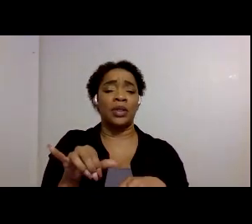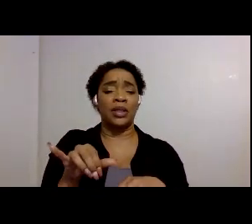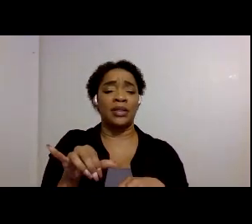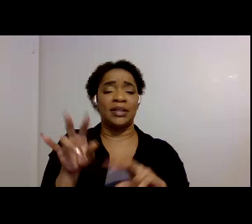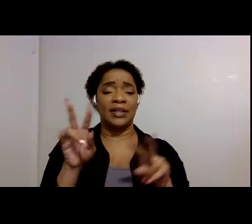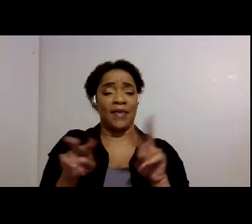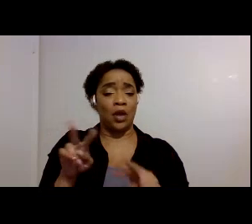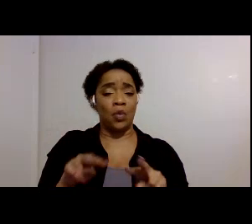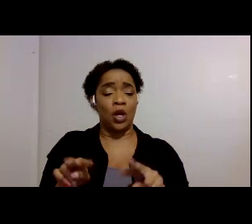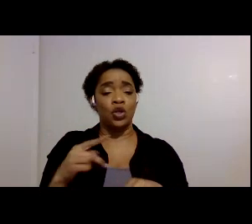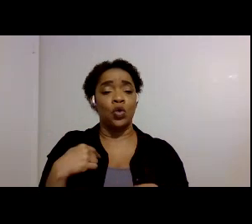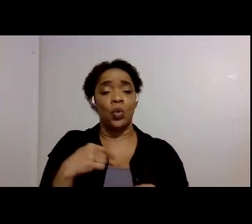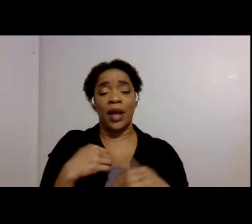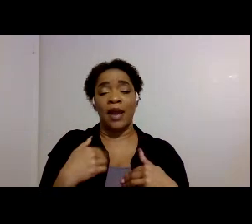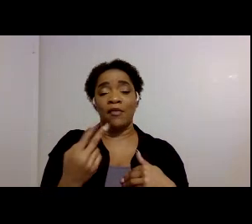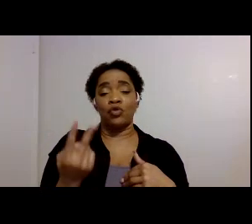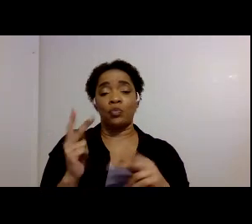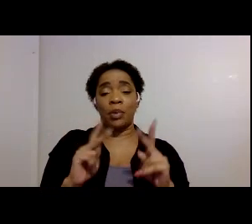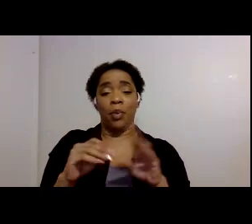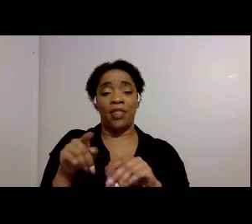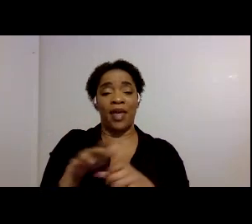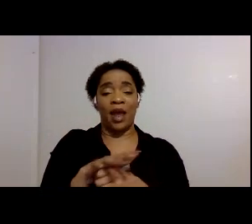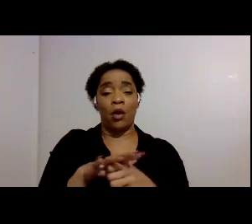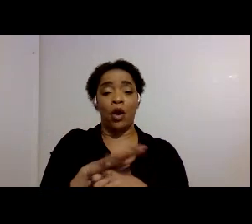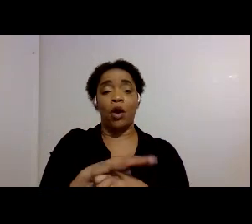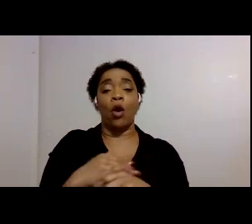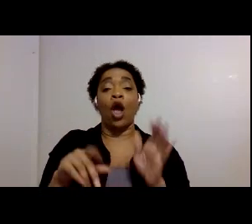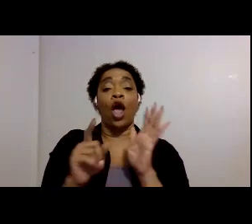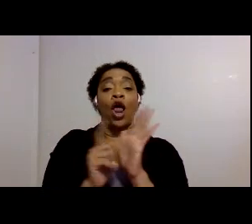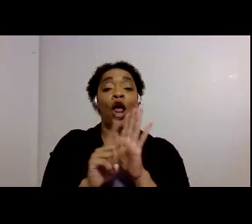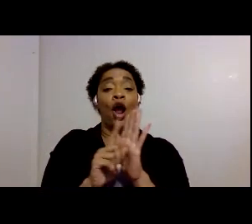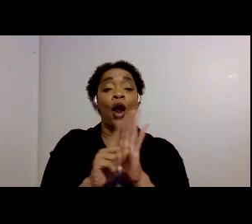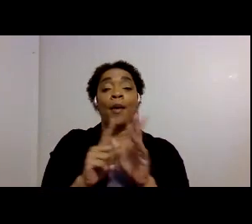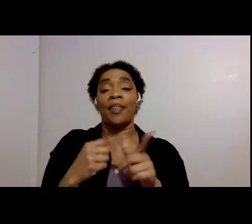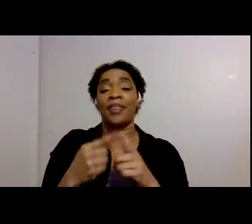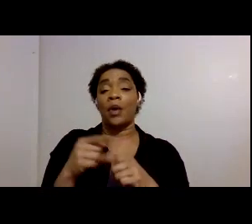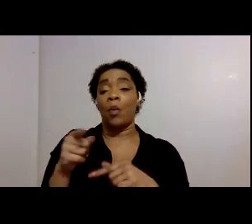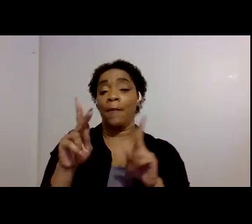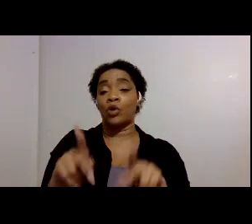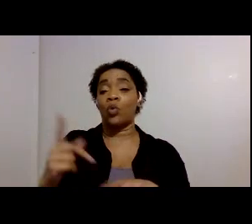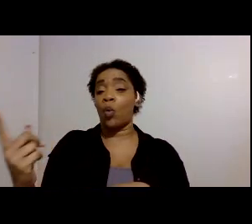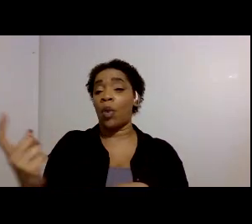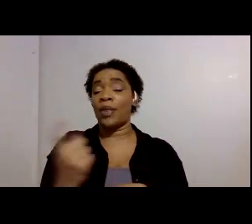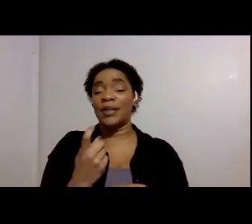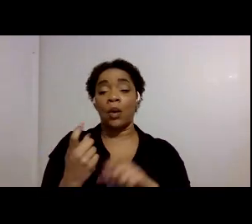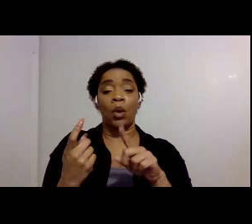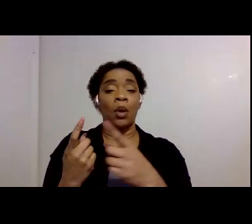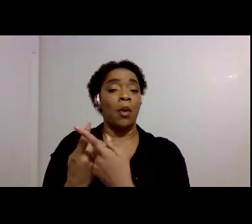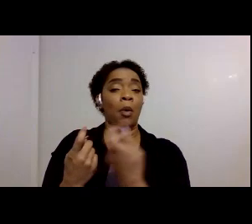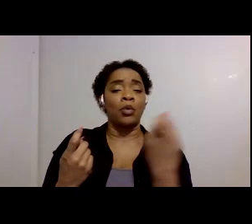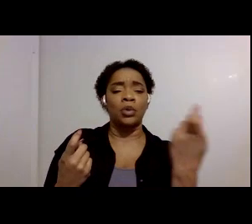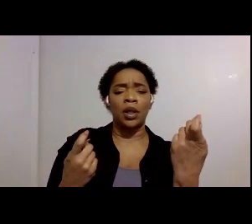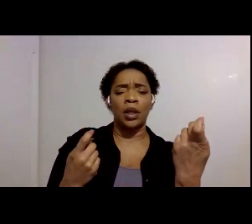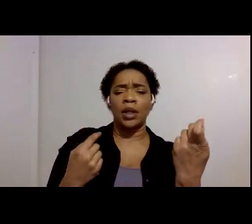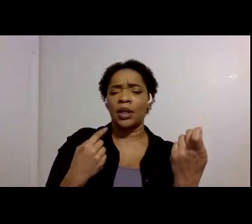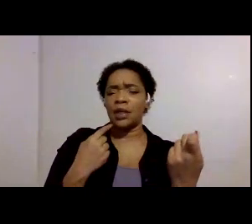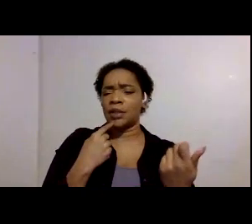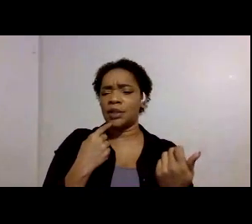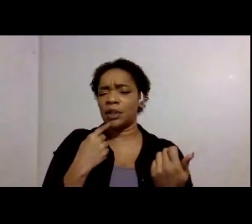alarm goes off. One person will go one way, another person will go a different way. And we're like, where are you going? Oh, my exit is over here. No, your